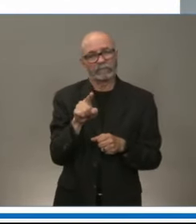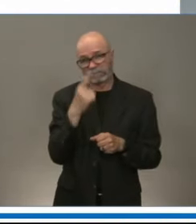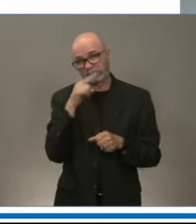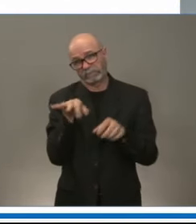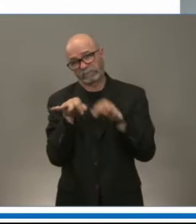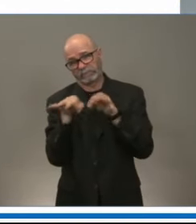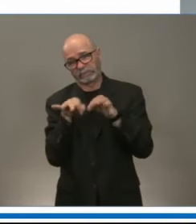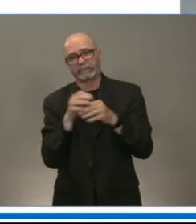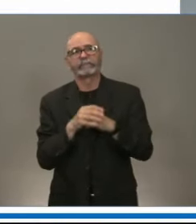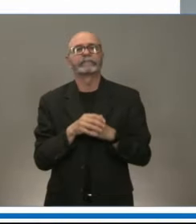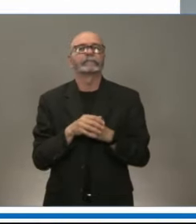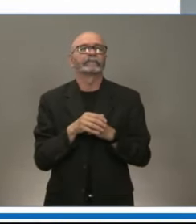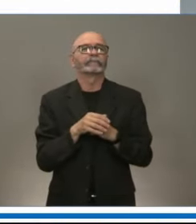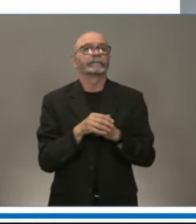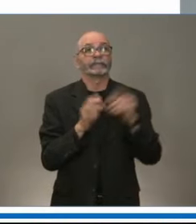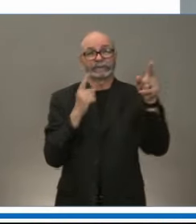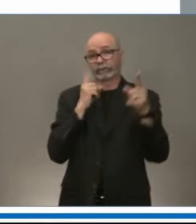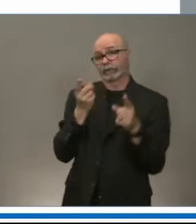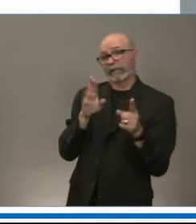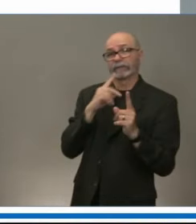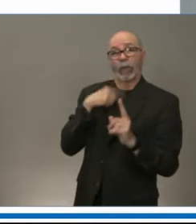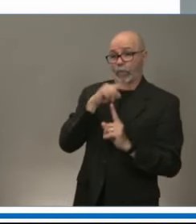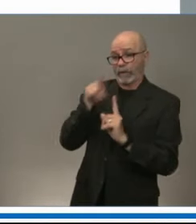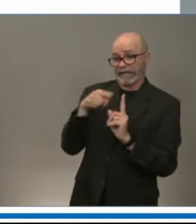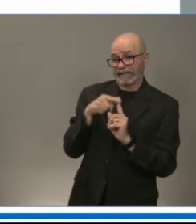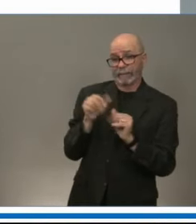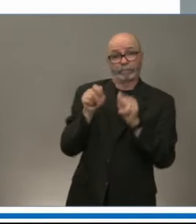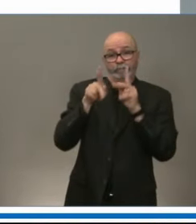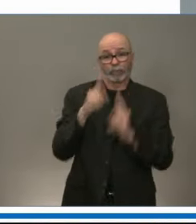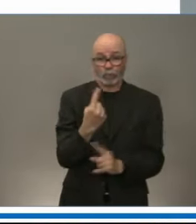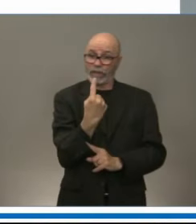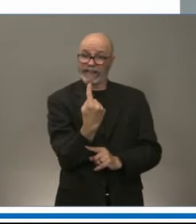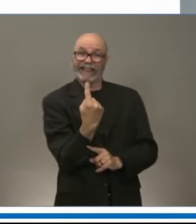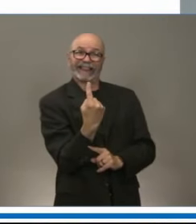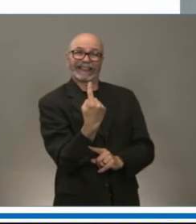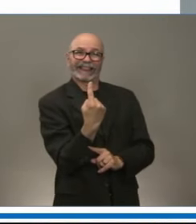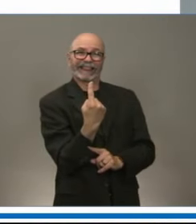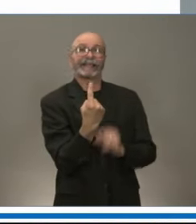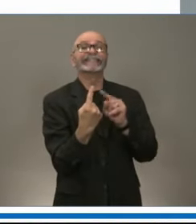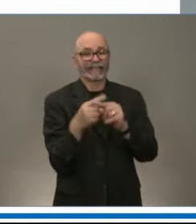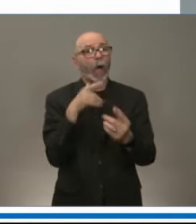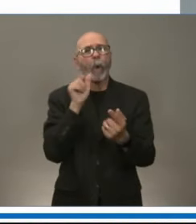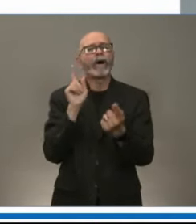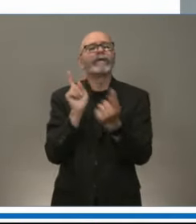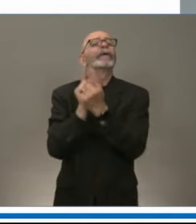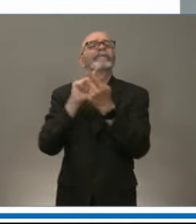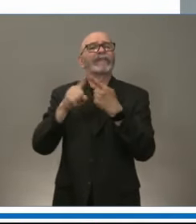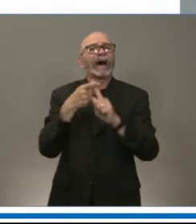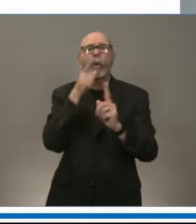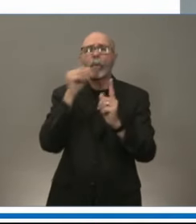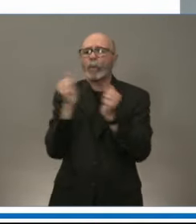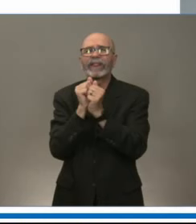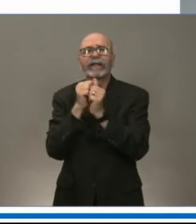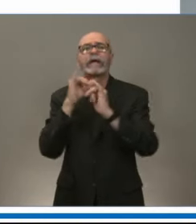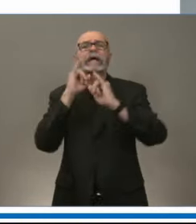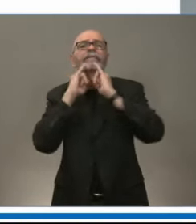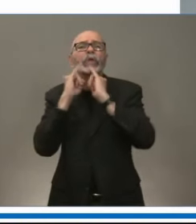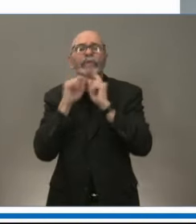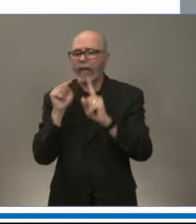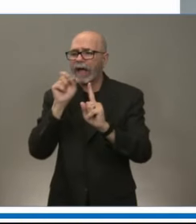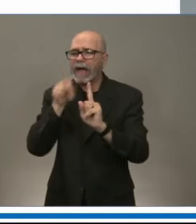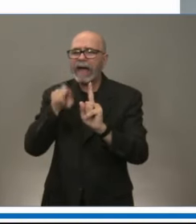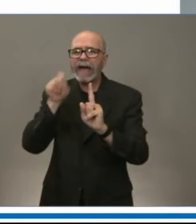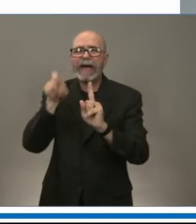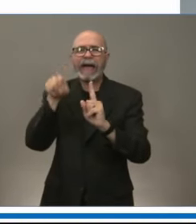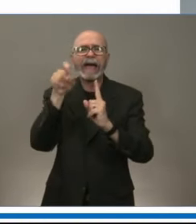investigate a case, we do extensive interviews with the case and where they've been, who they've been in contact with. And as I said, in the majority of